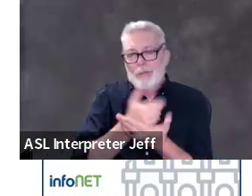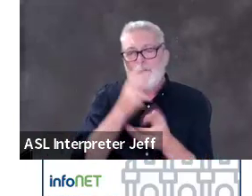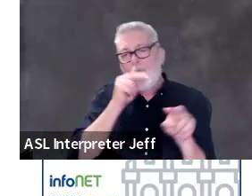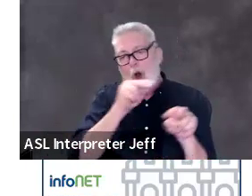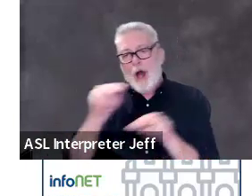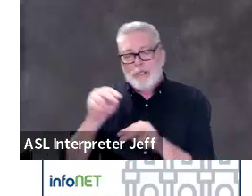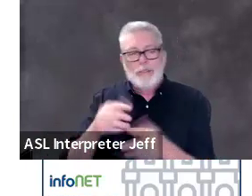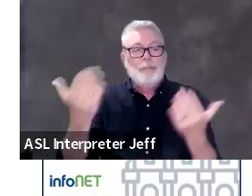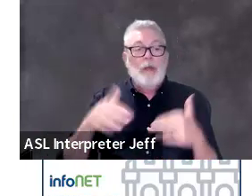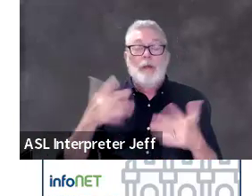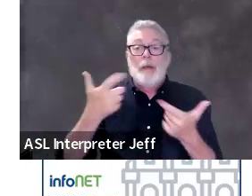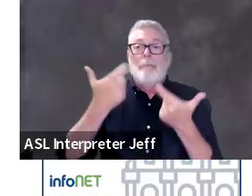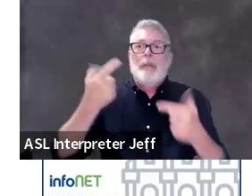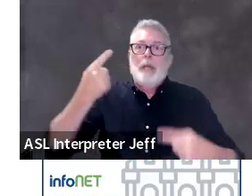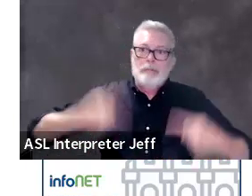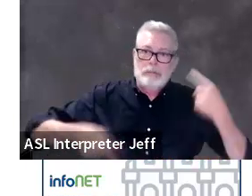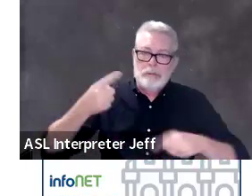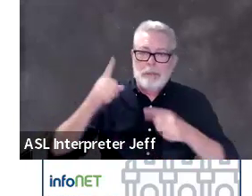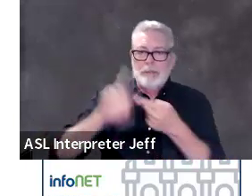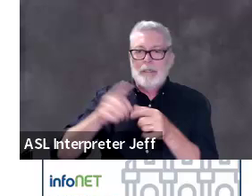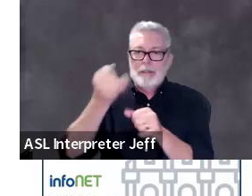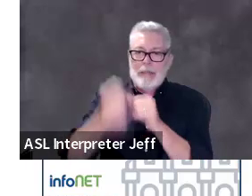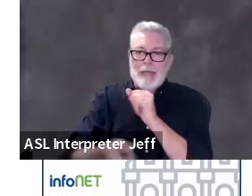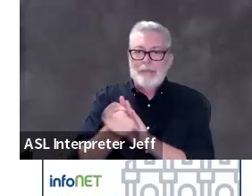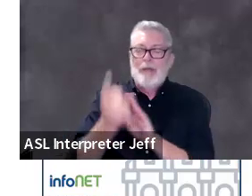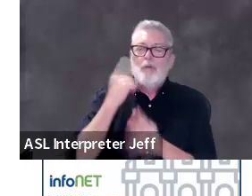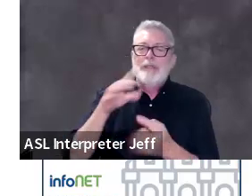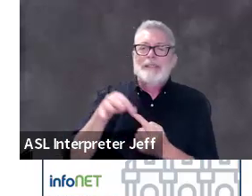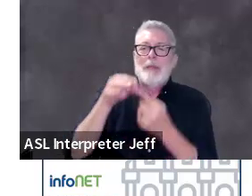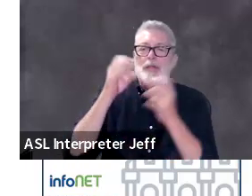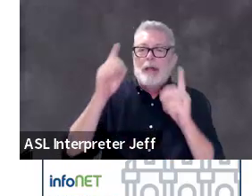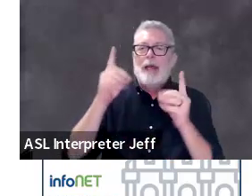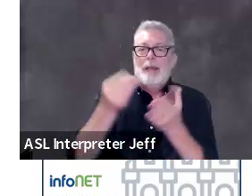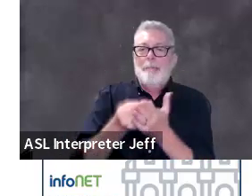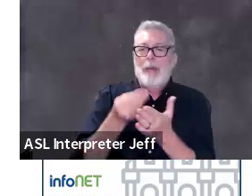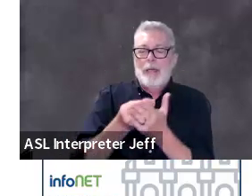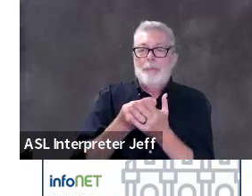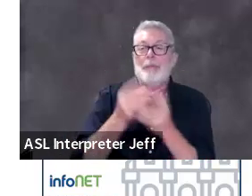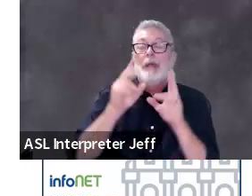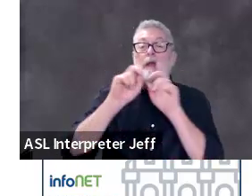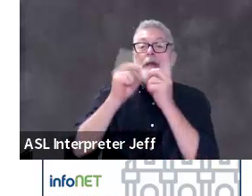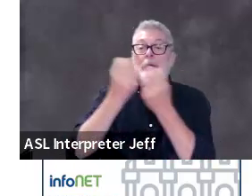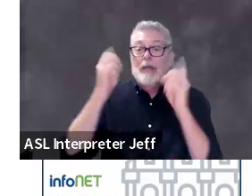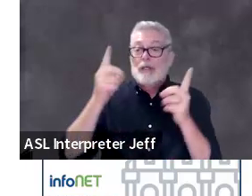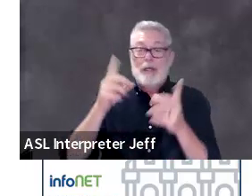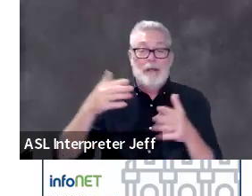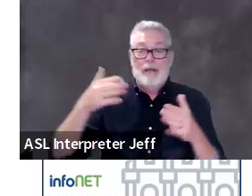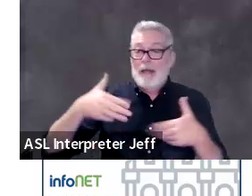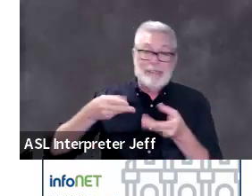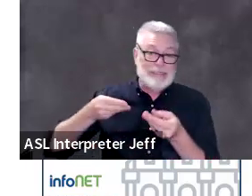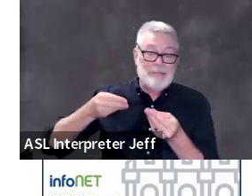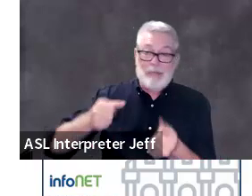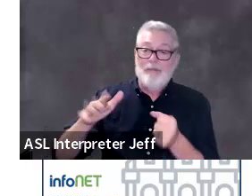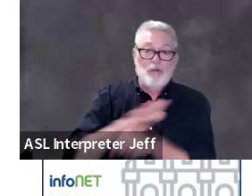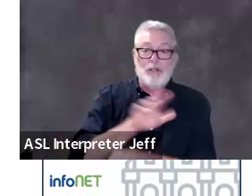was a big fight up until the very end on special education funding. The department had not spent its entire